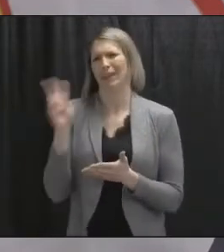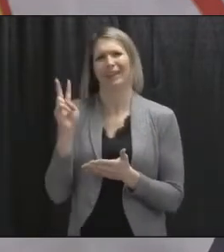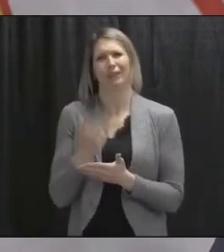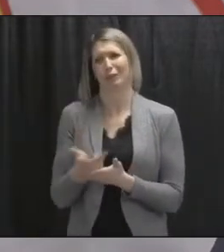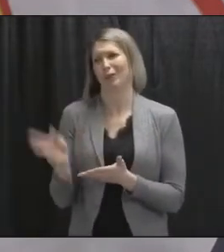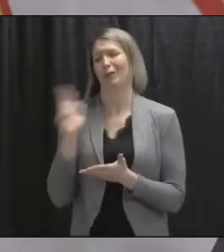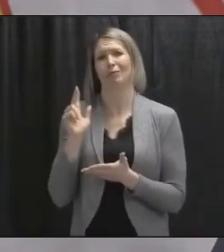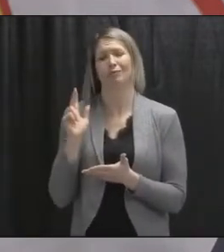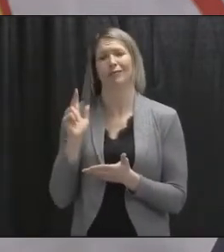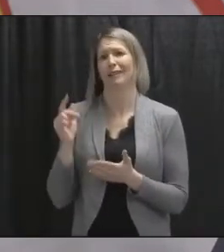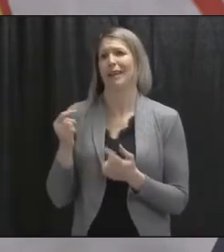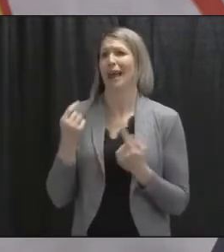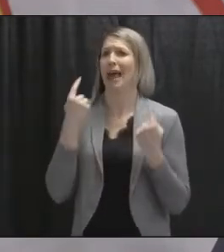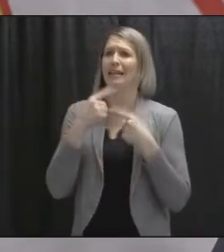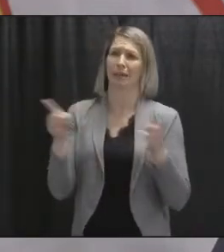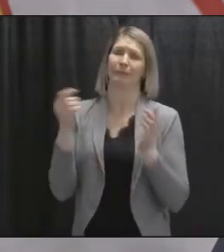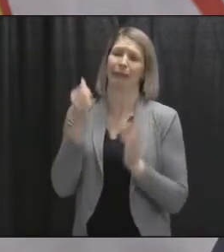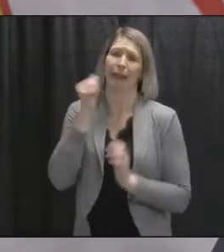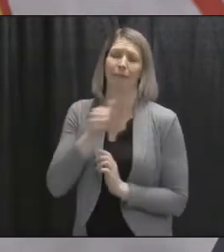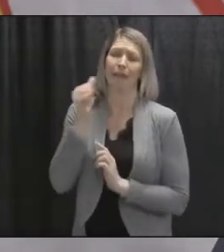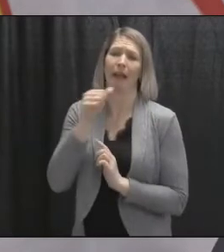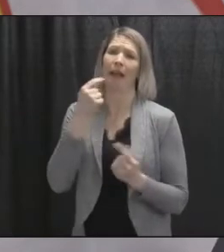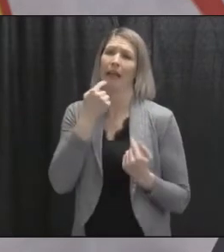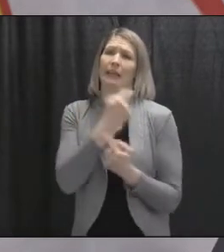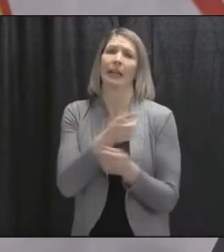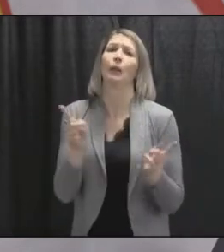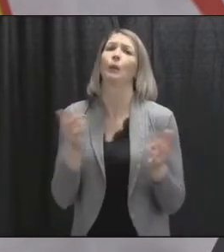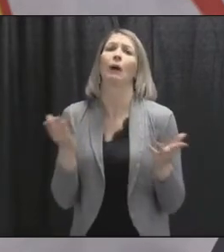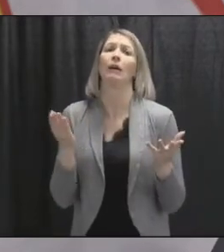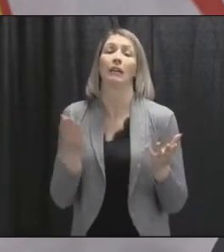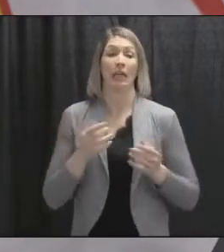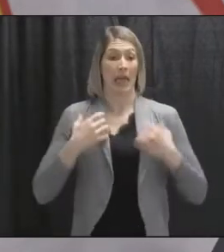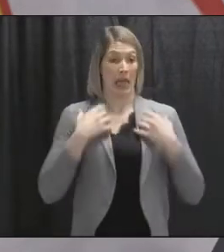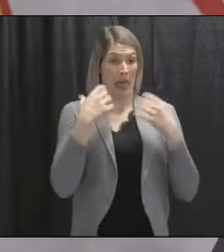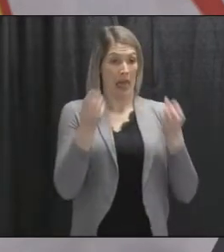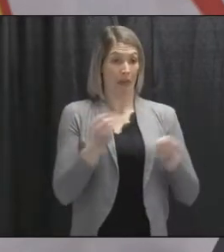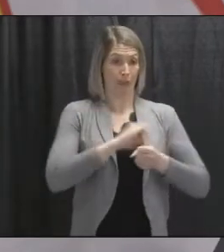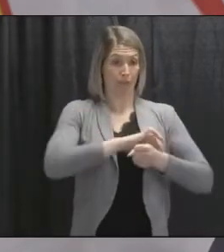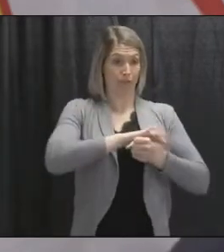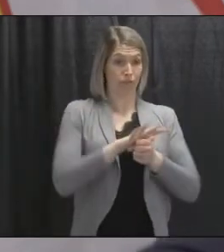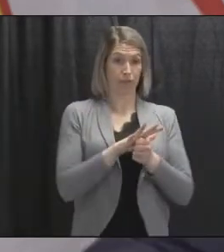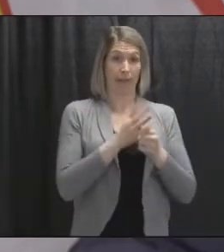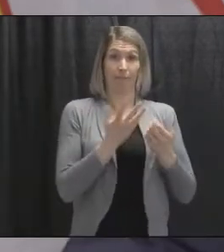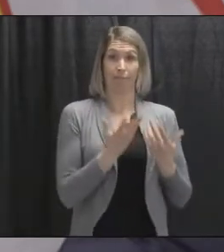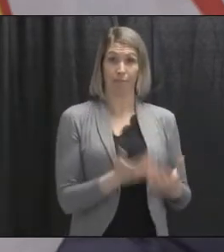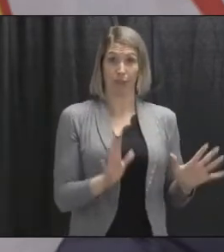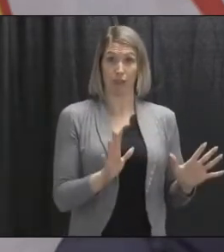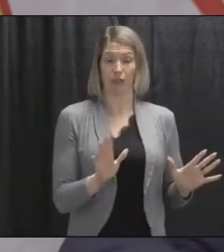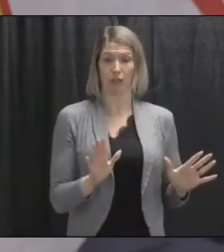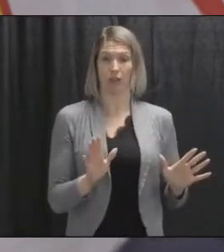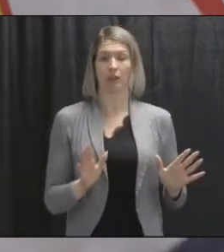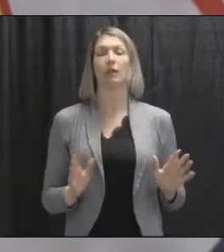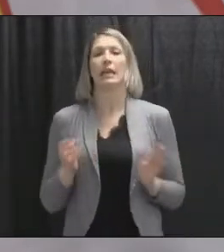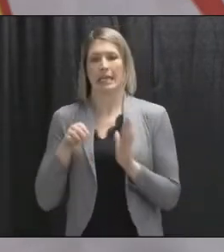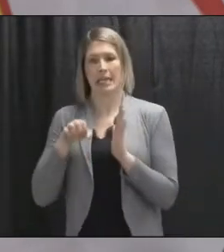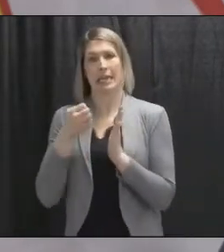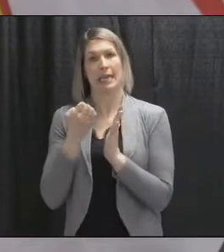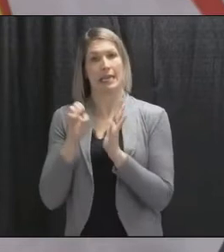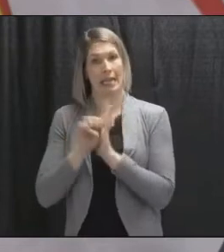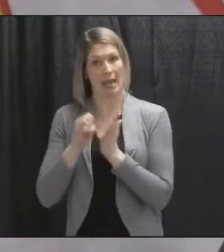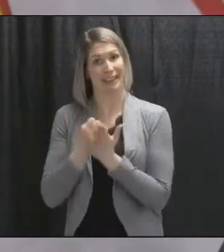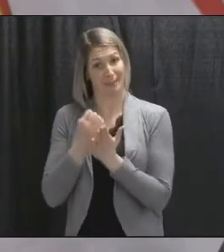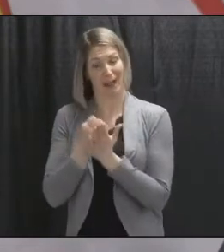subsidy that I've just mentioned is going to support and aid businesses in our province weather this storm together.